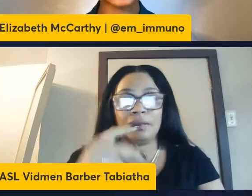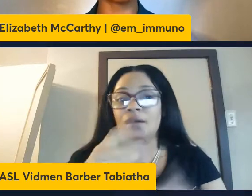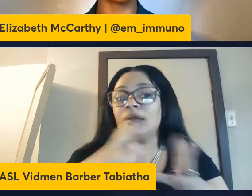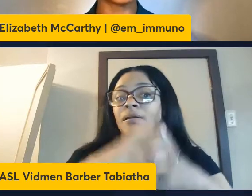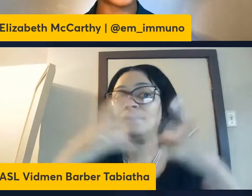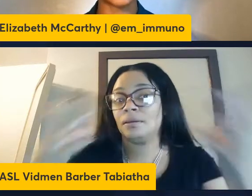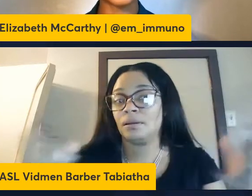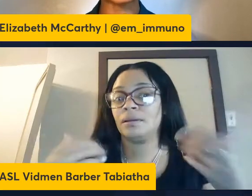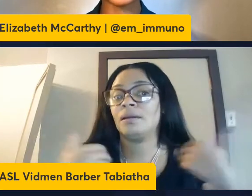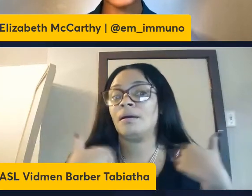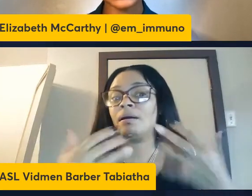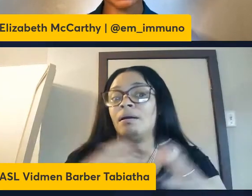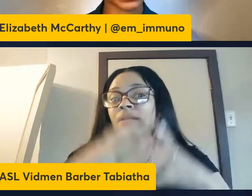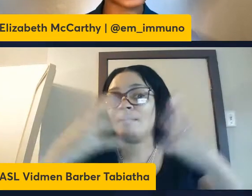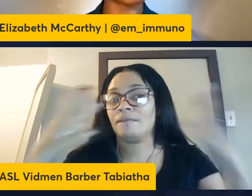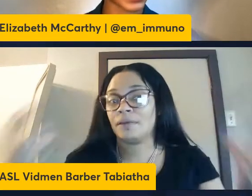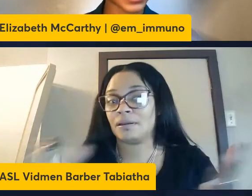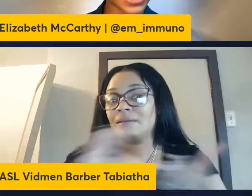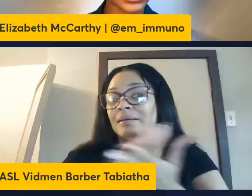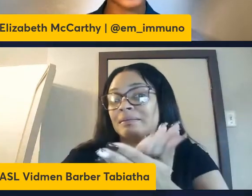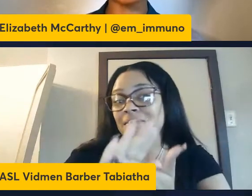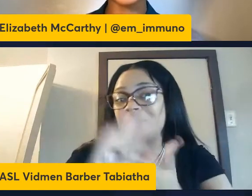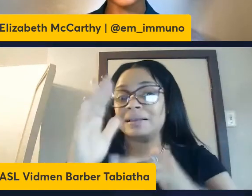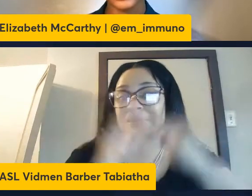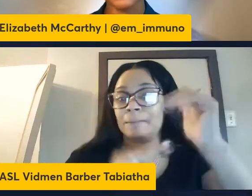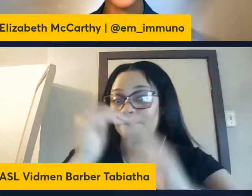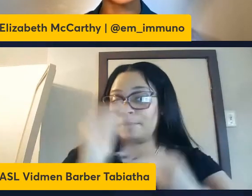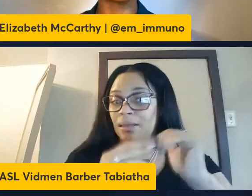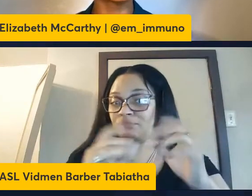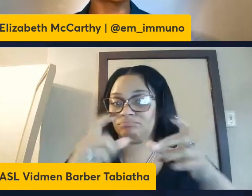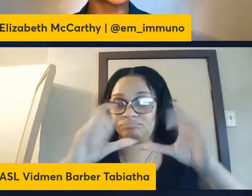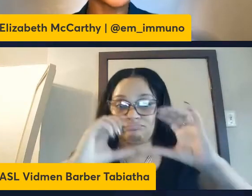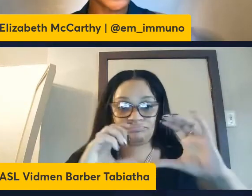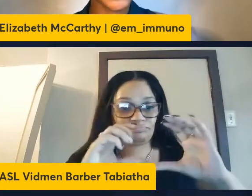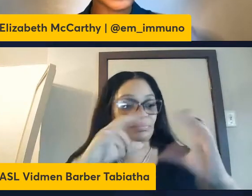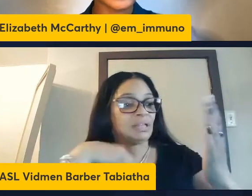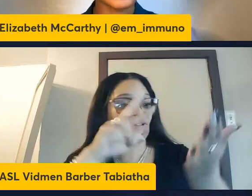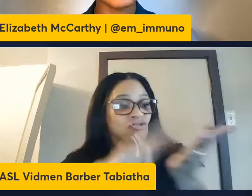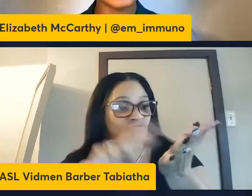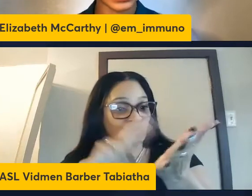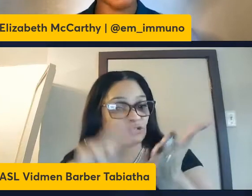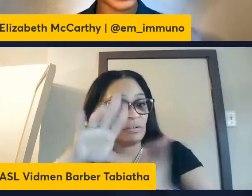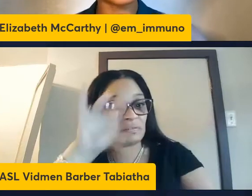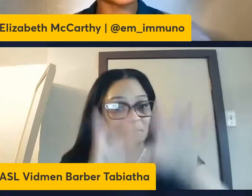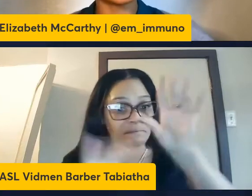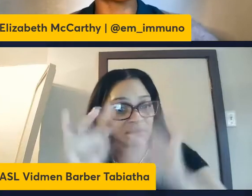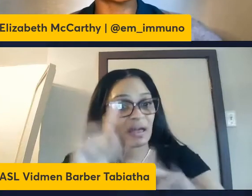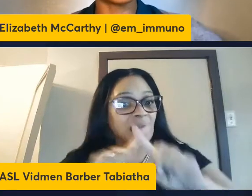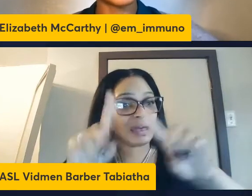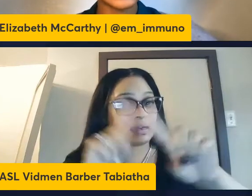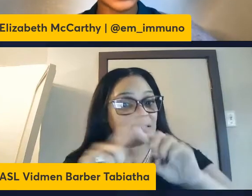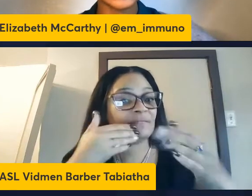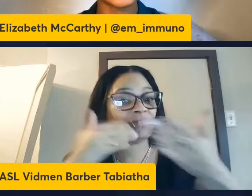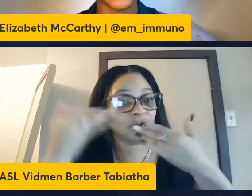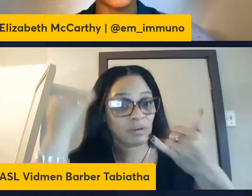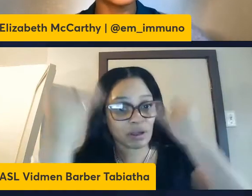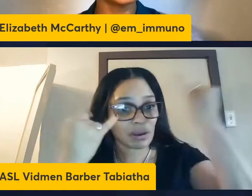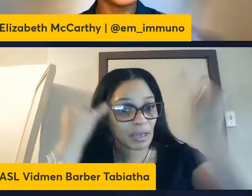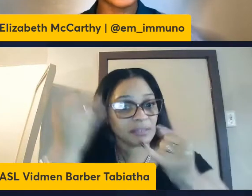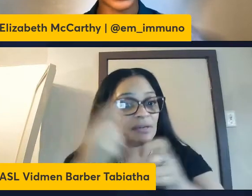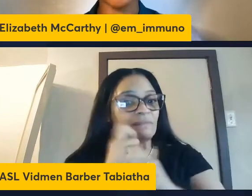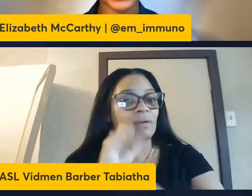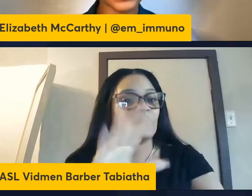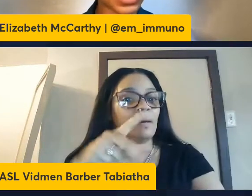has a really nice built-in package, going back to the terminology we were using earlier, called ScanPy for single cell analysis.